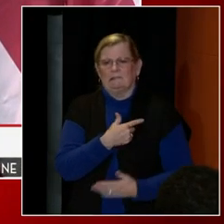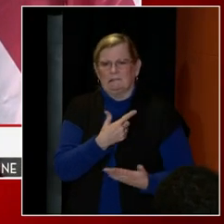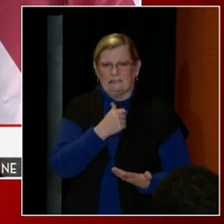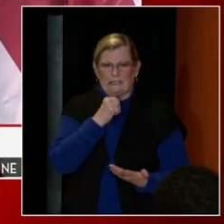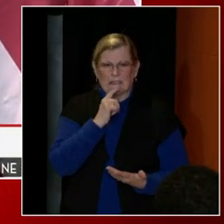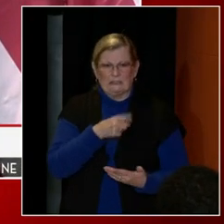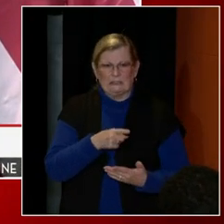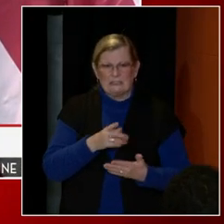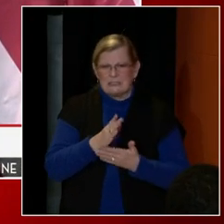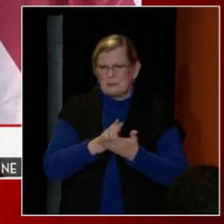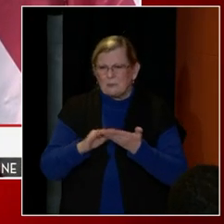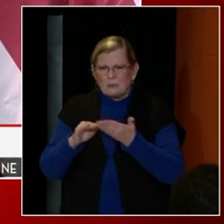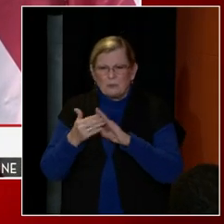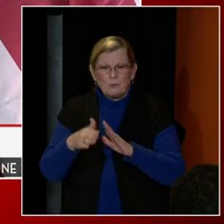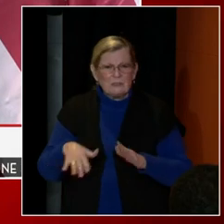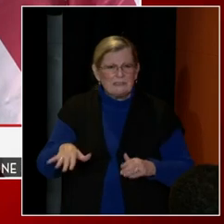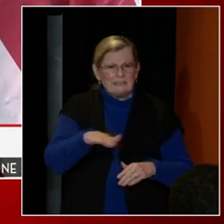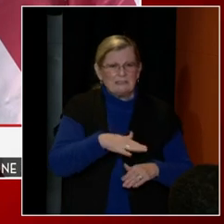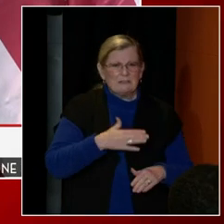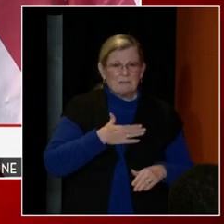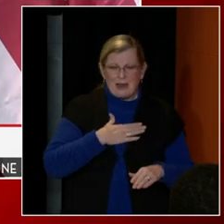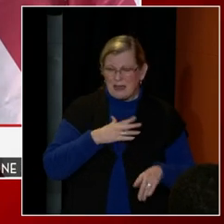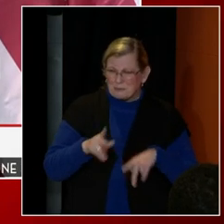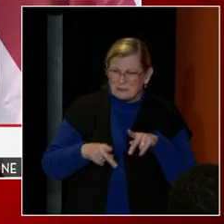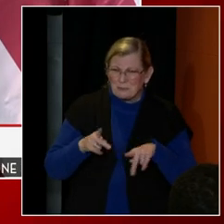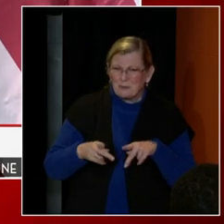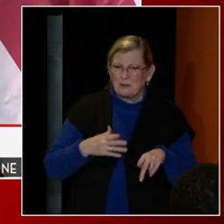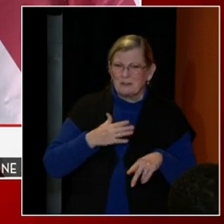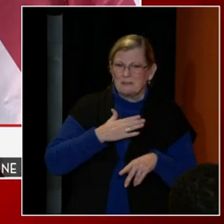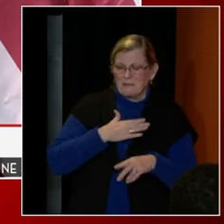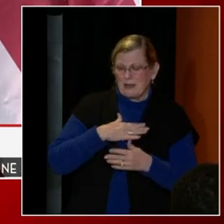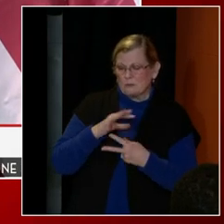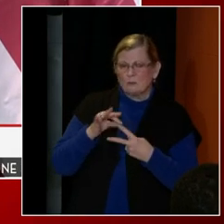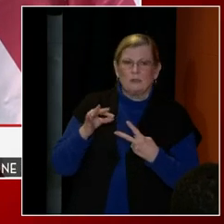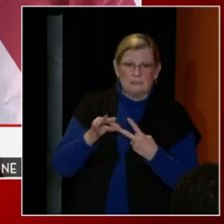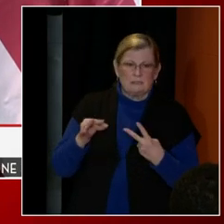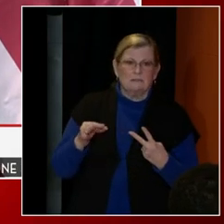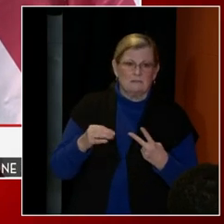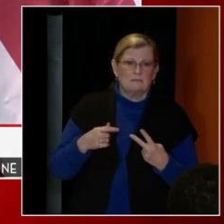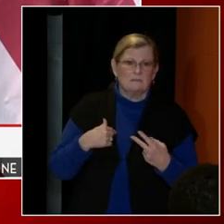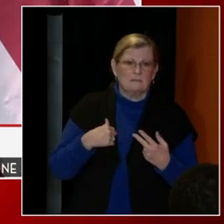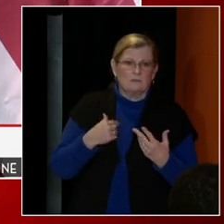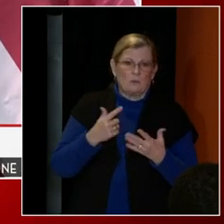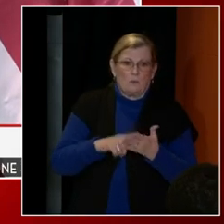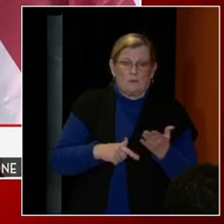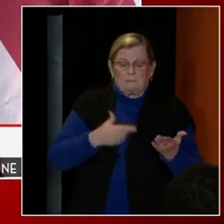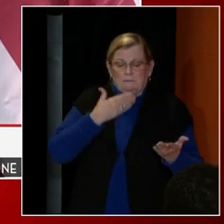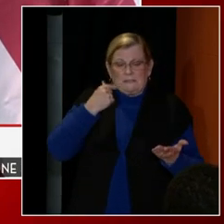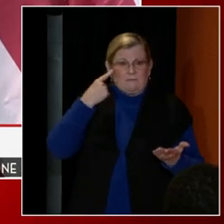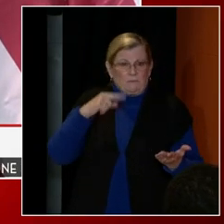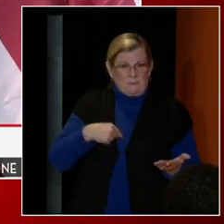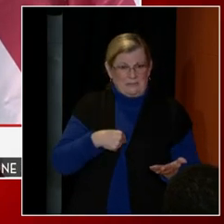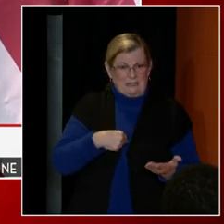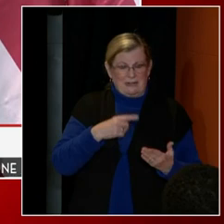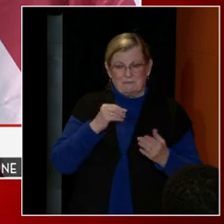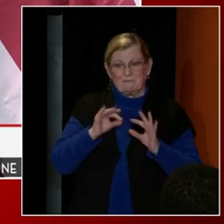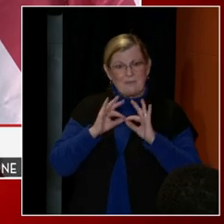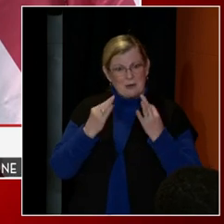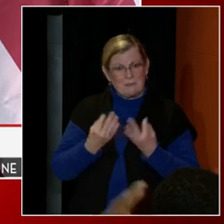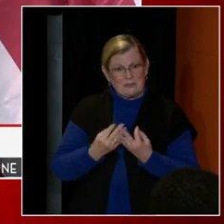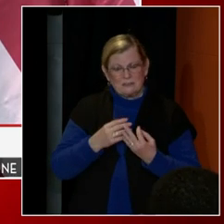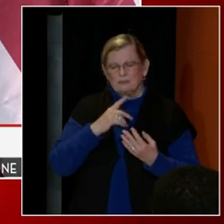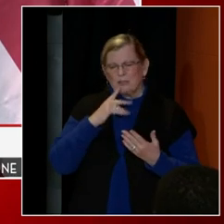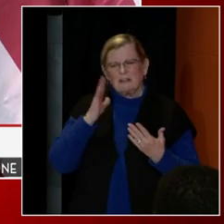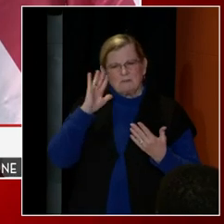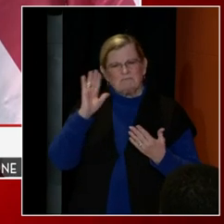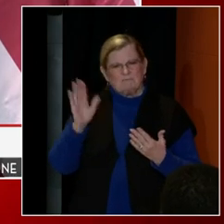and my people. I understand. But it's my choice, and I had to do what's best for my family. So just overwhelmed, and that's where the tears came